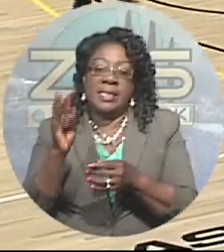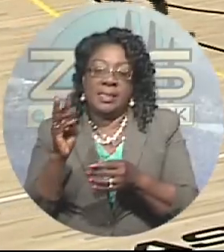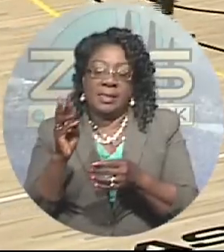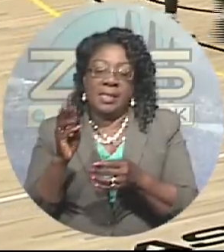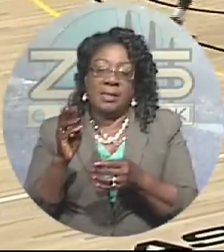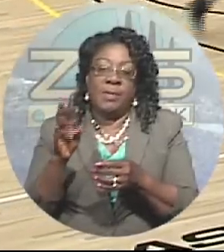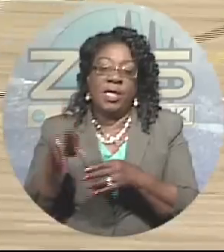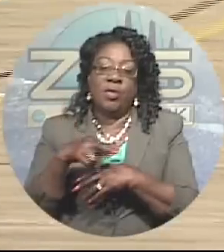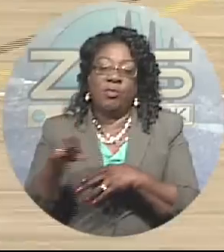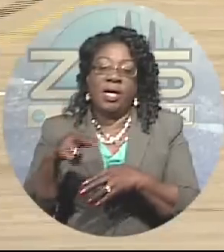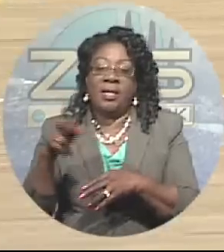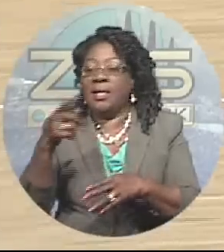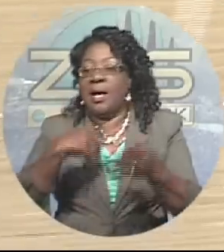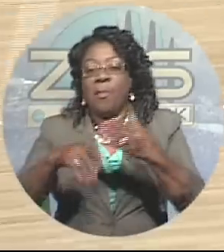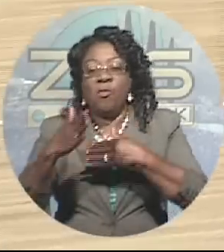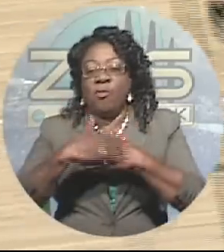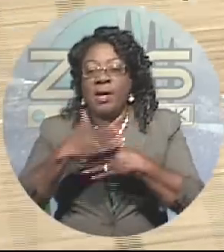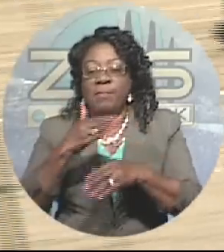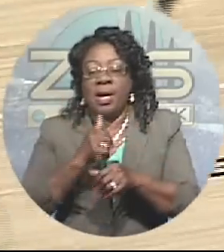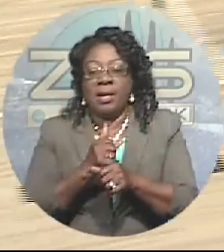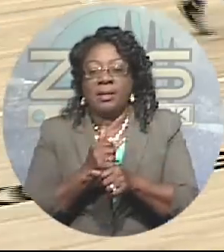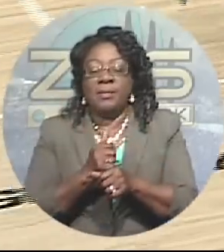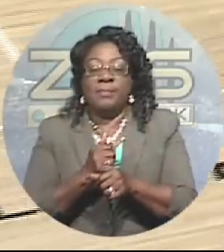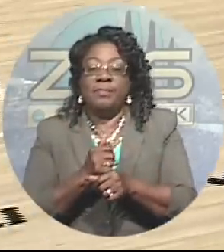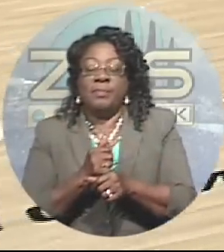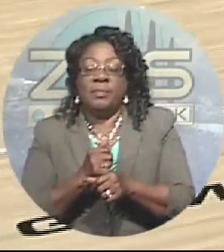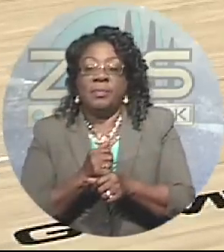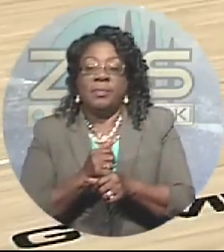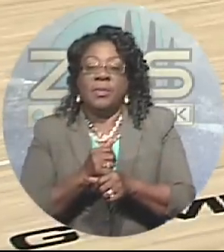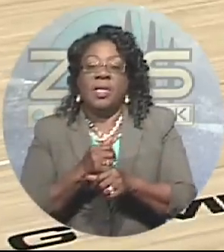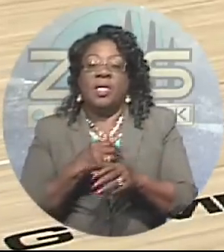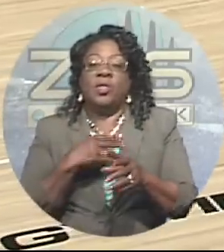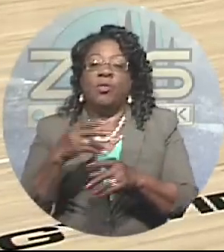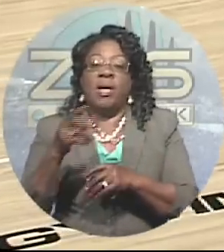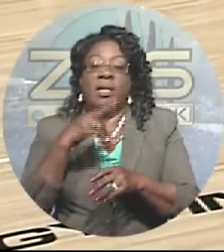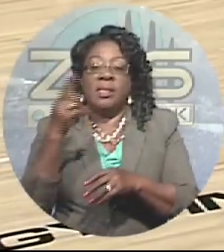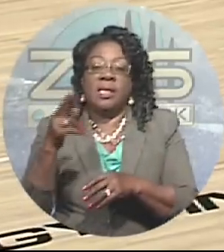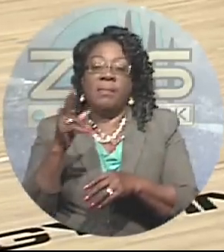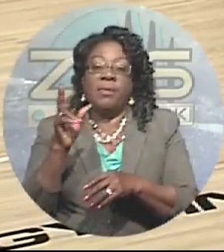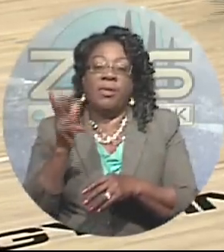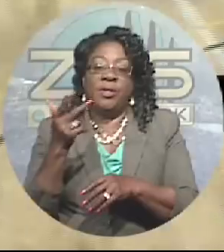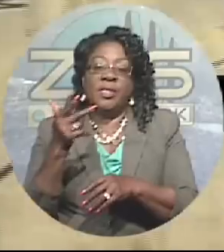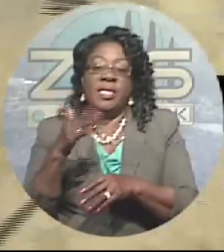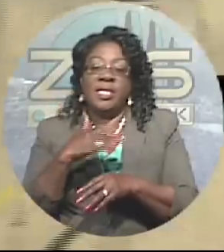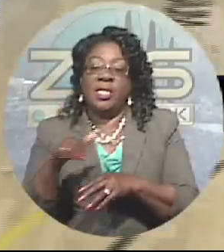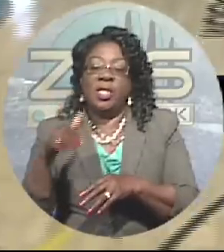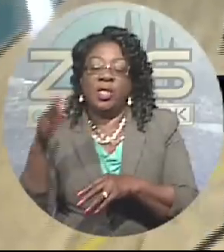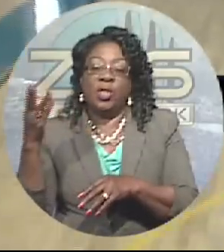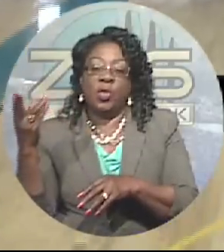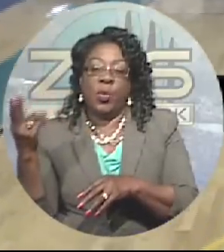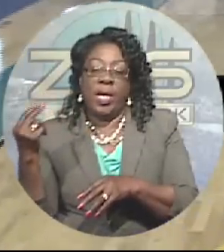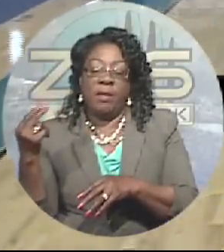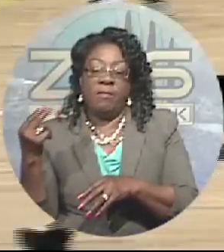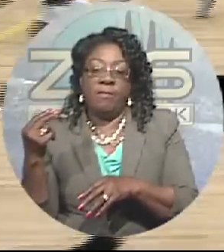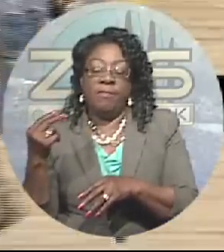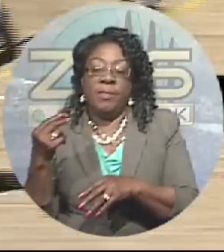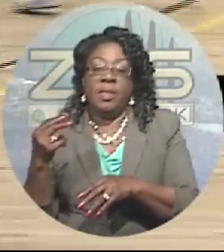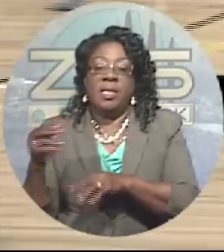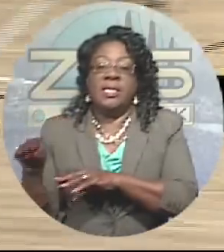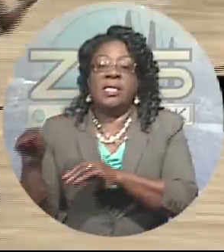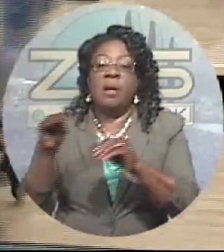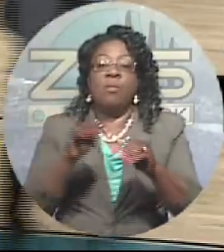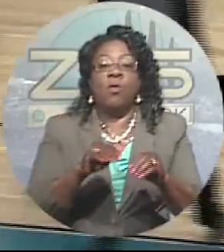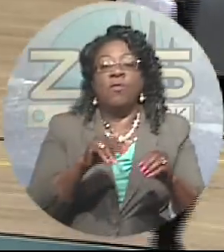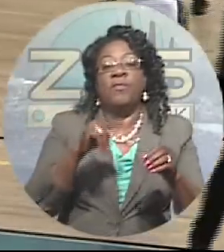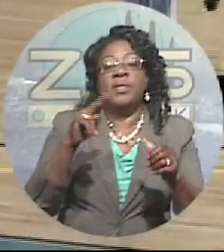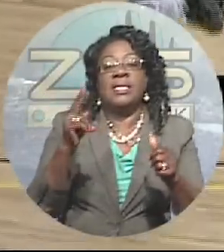chip right back. A closely contested first quarter, with the Rattlers up 13-12. Let's now move to the second quarter